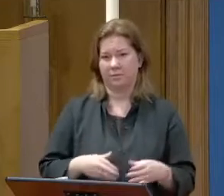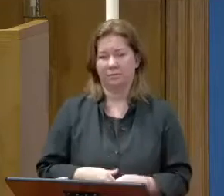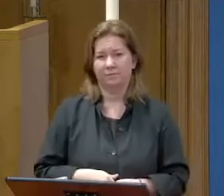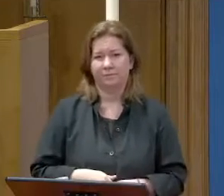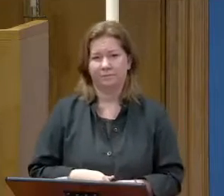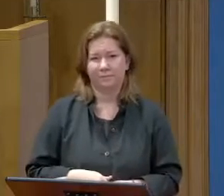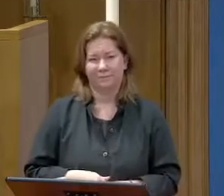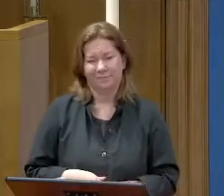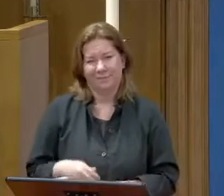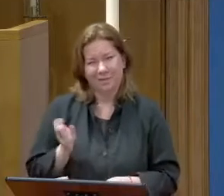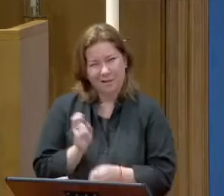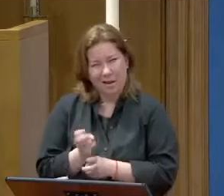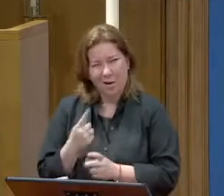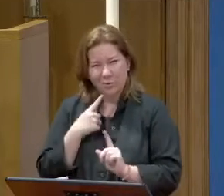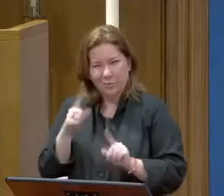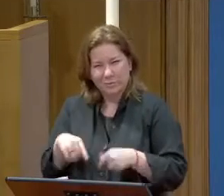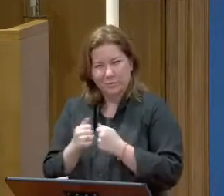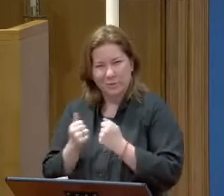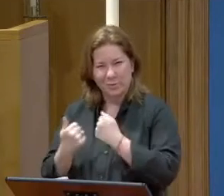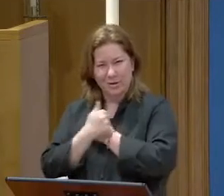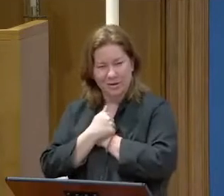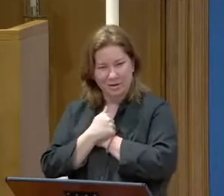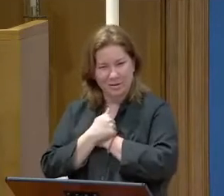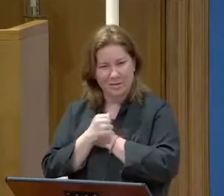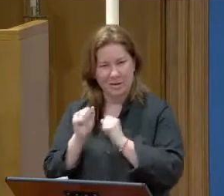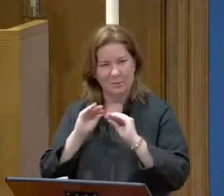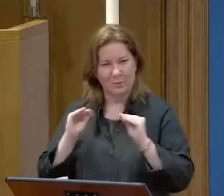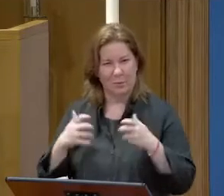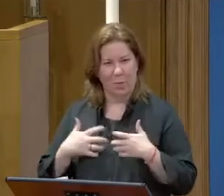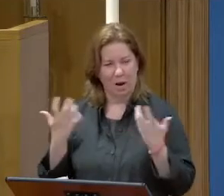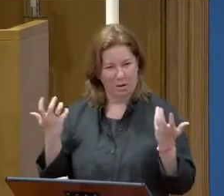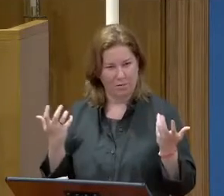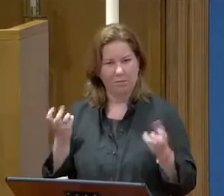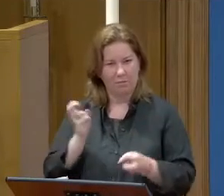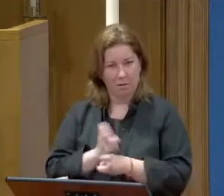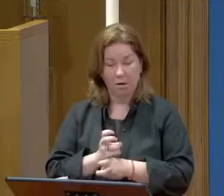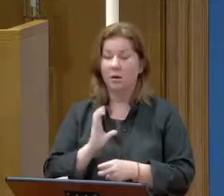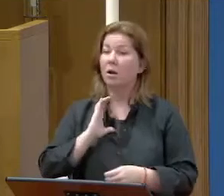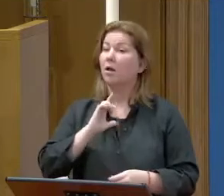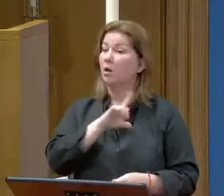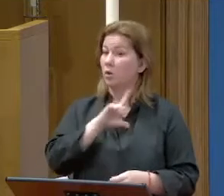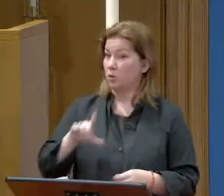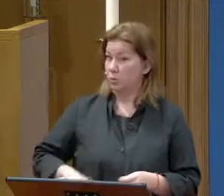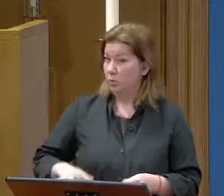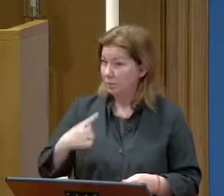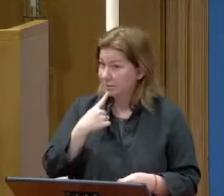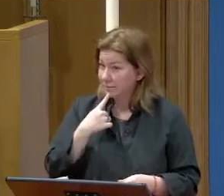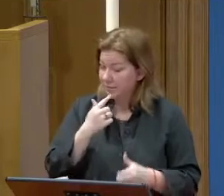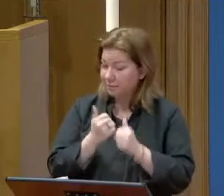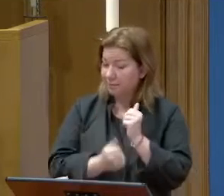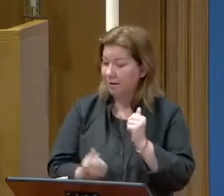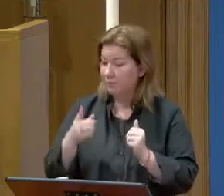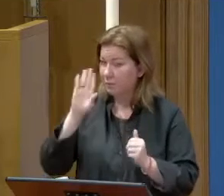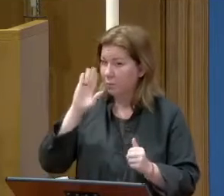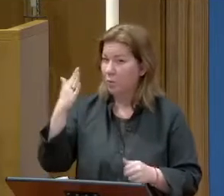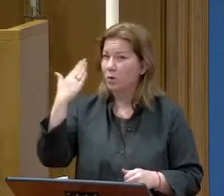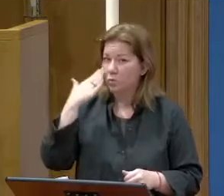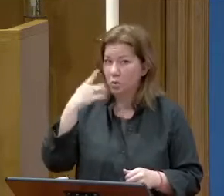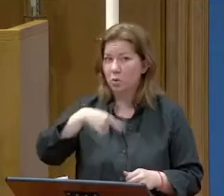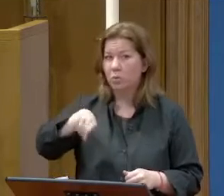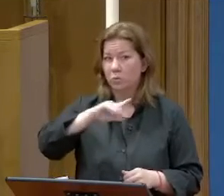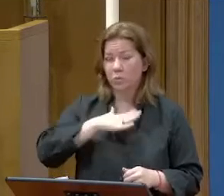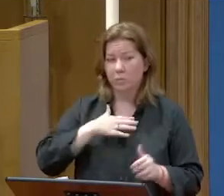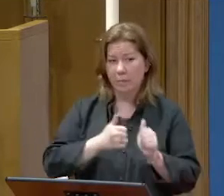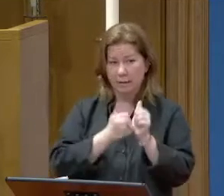and respond with love and without rancor. Our Lord said, "Everyone will know that you are